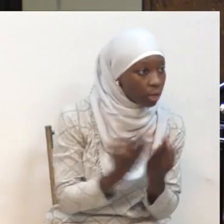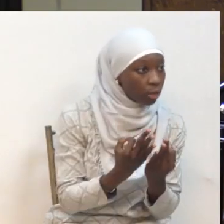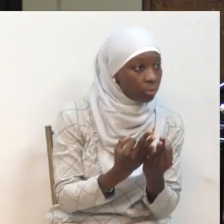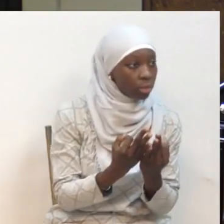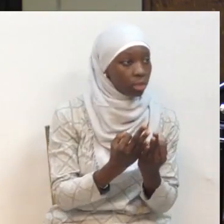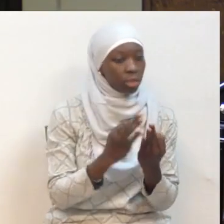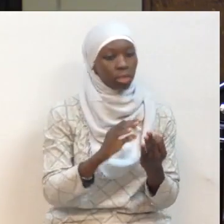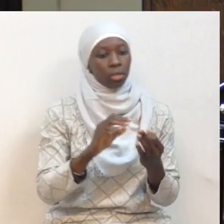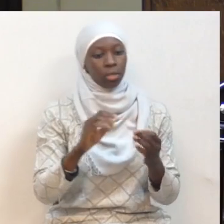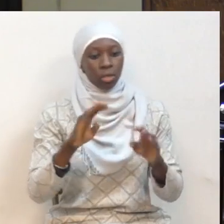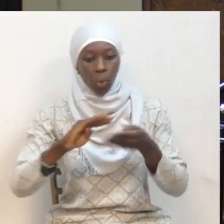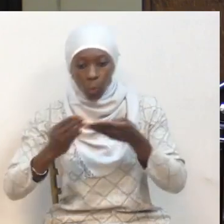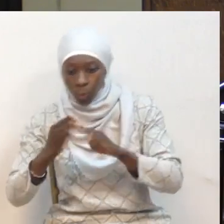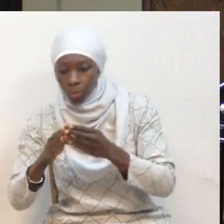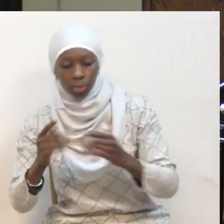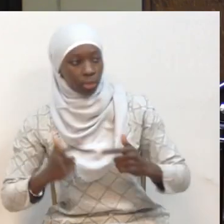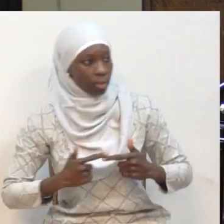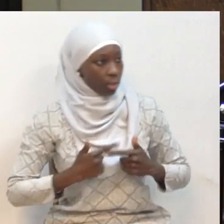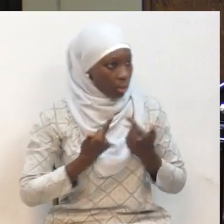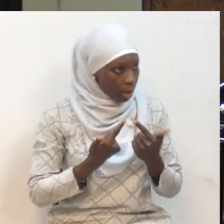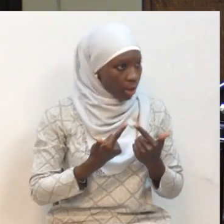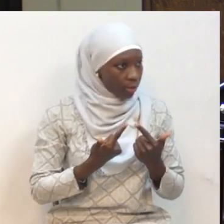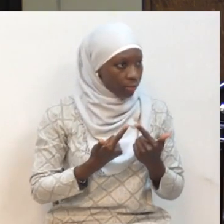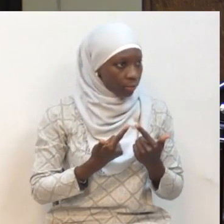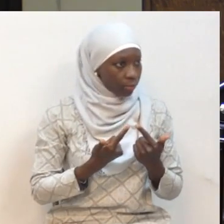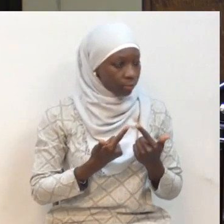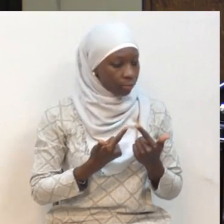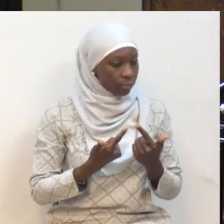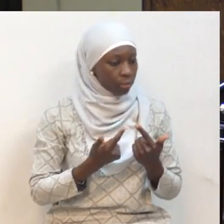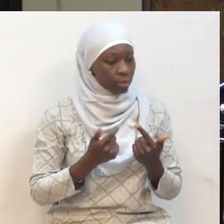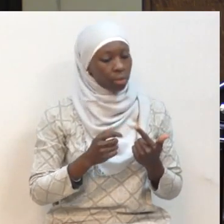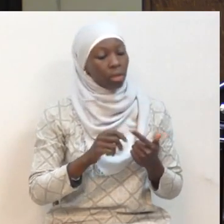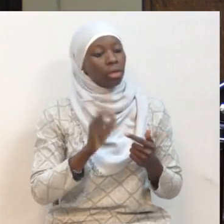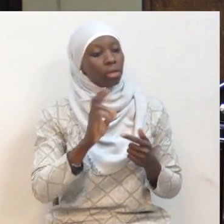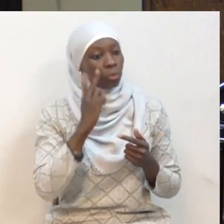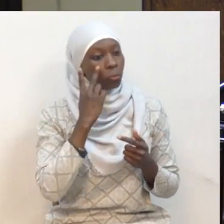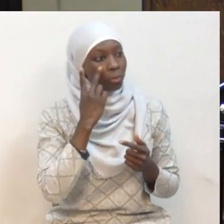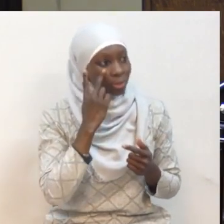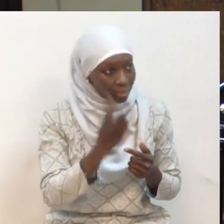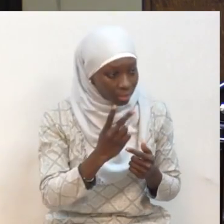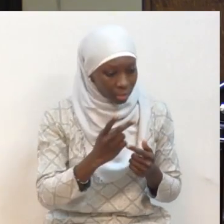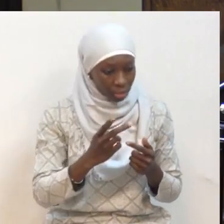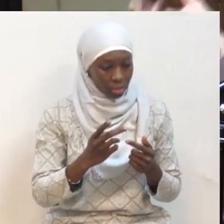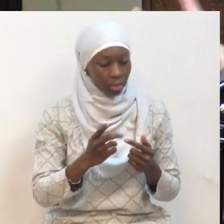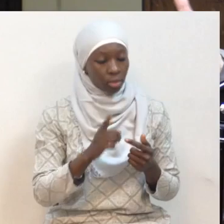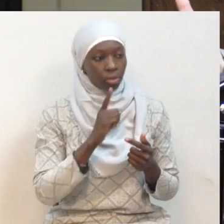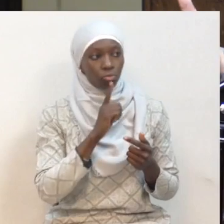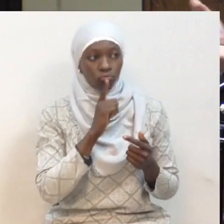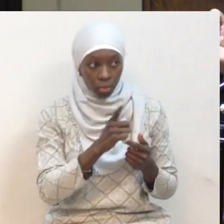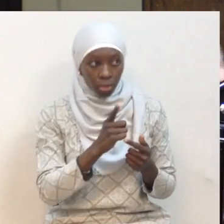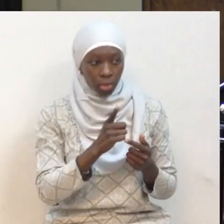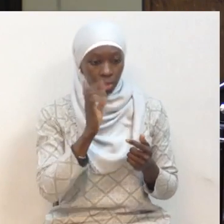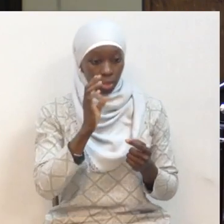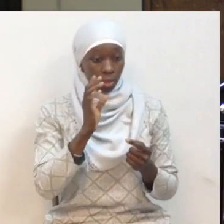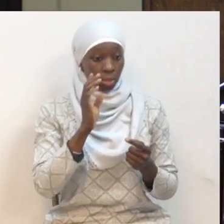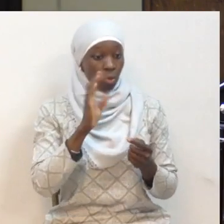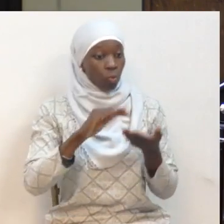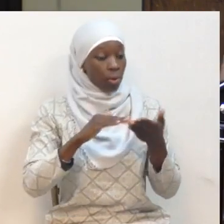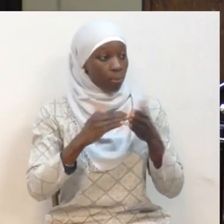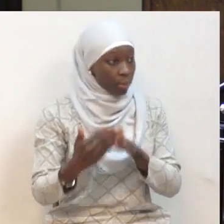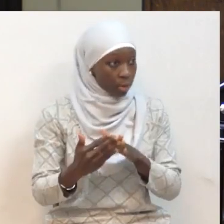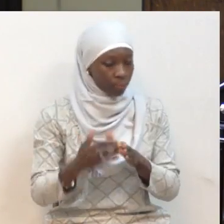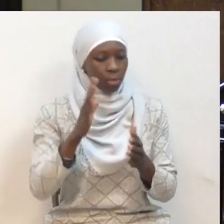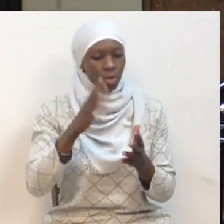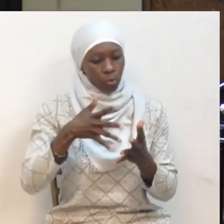the likelihood of us filtering up good leaders that represent the values from which they